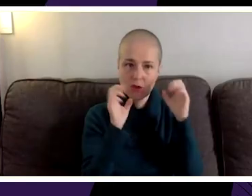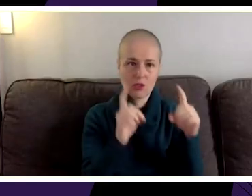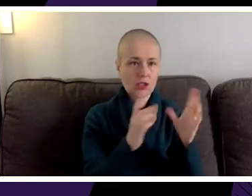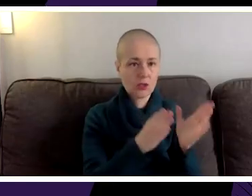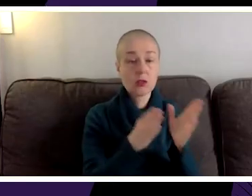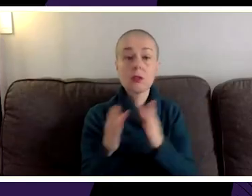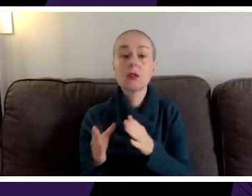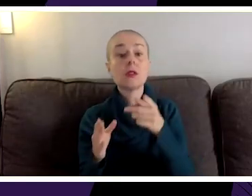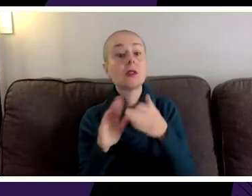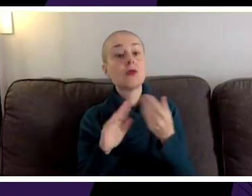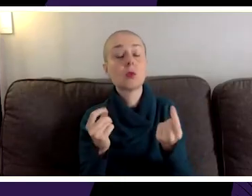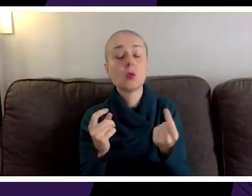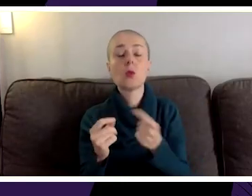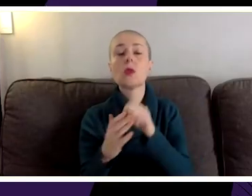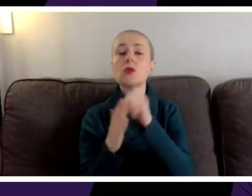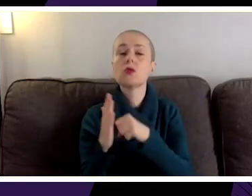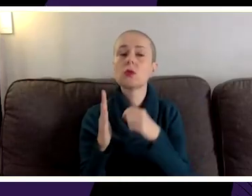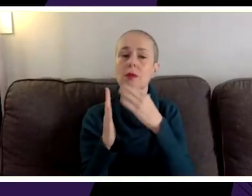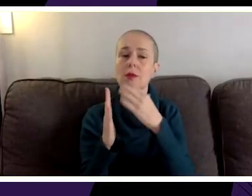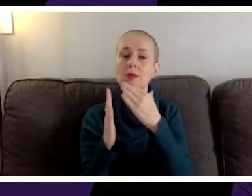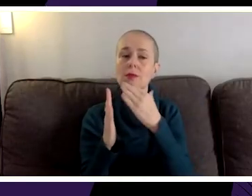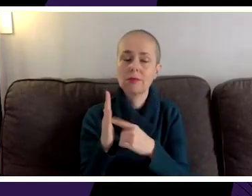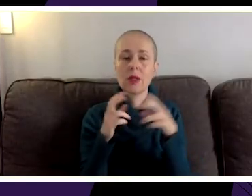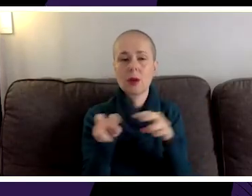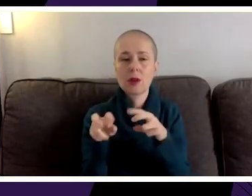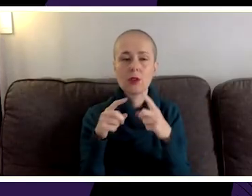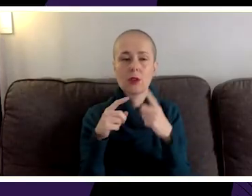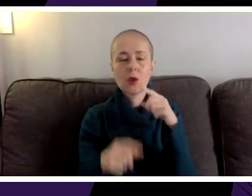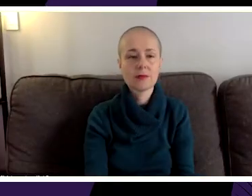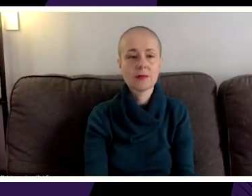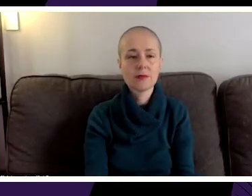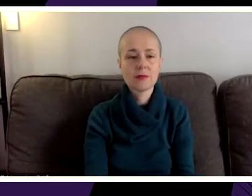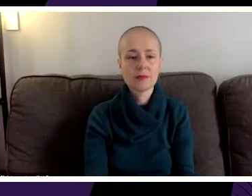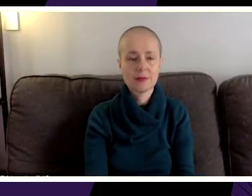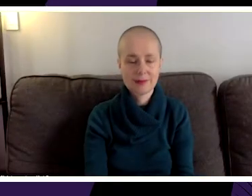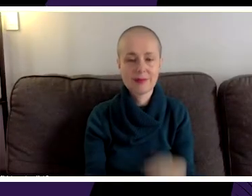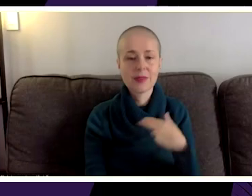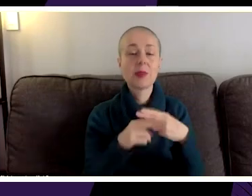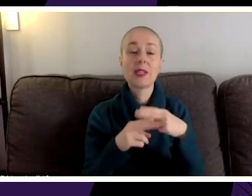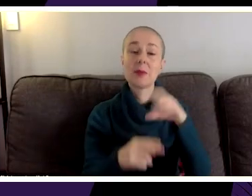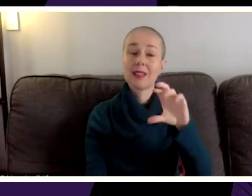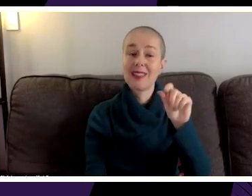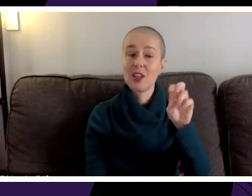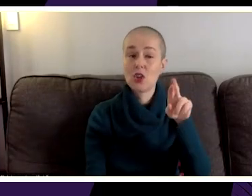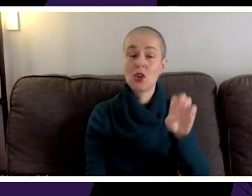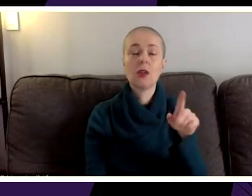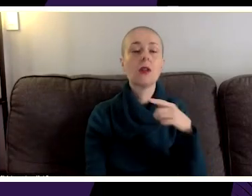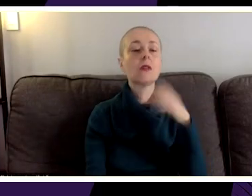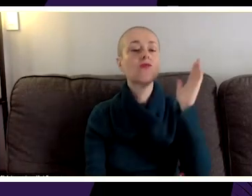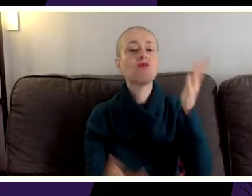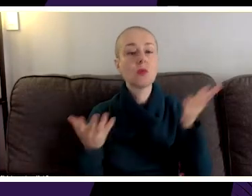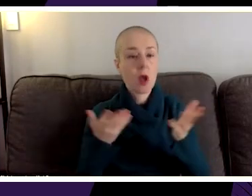TypeScript migration for the P5.js editor. Give a warm welcome to Claire. My name is Claire. I'm going to be talking about